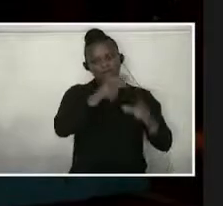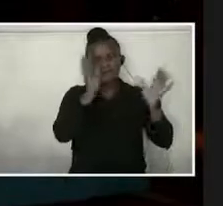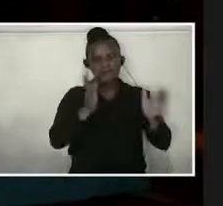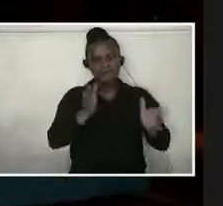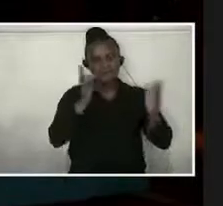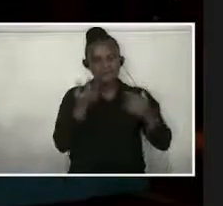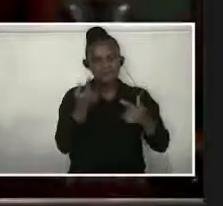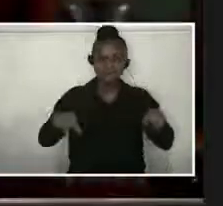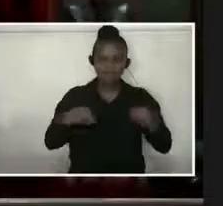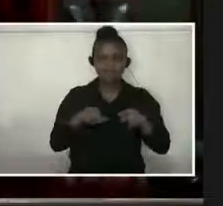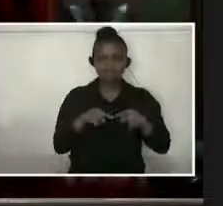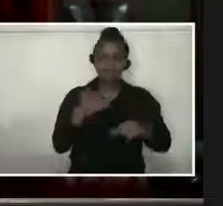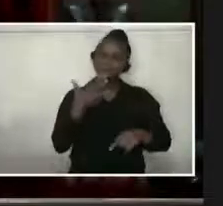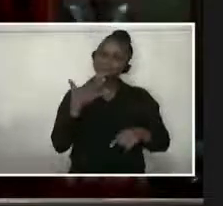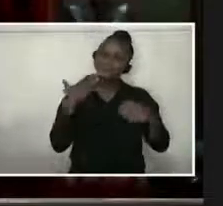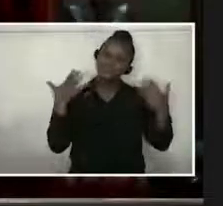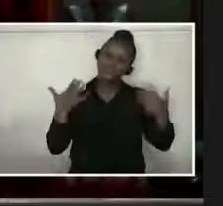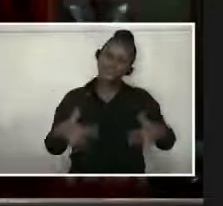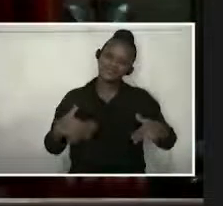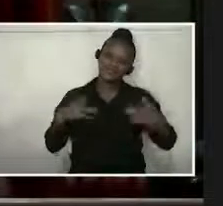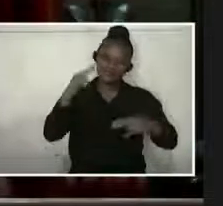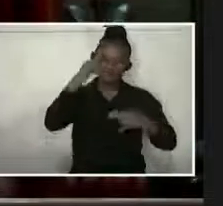Speaker.